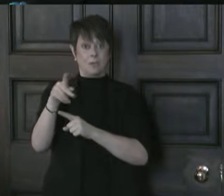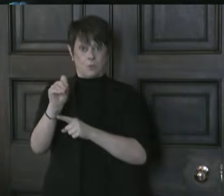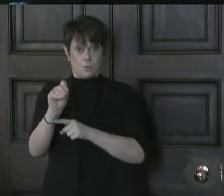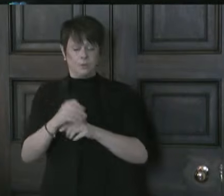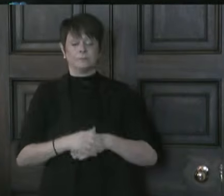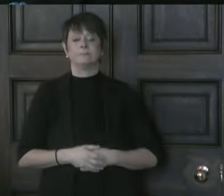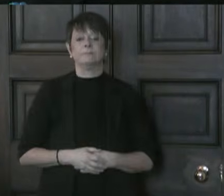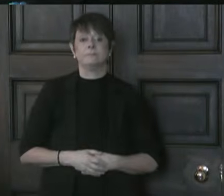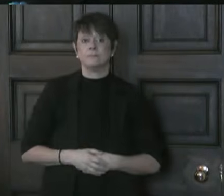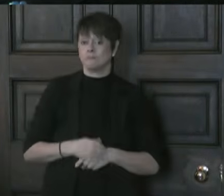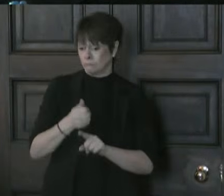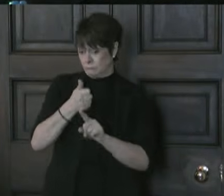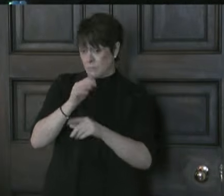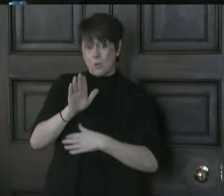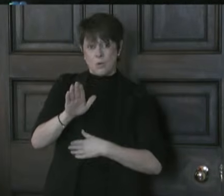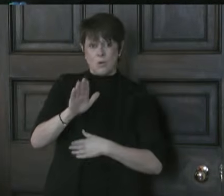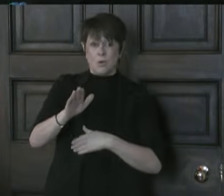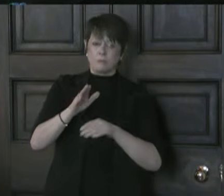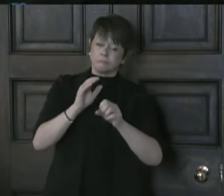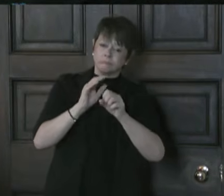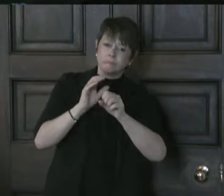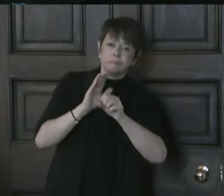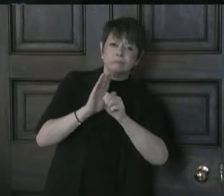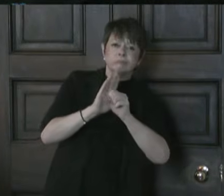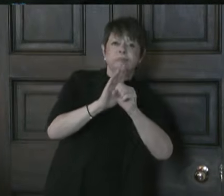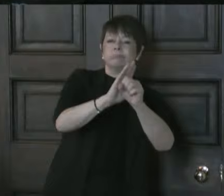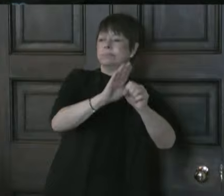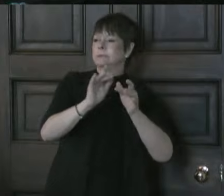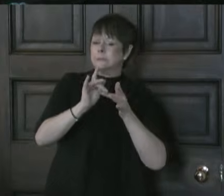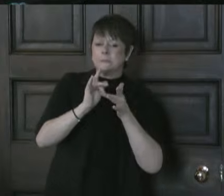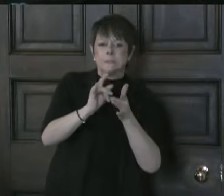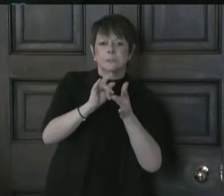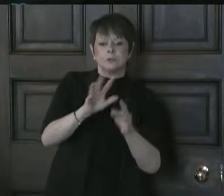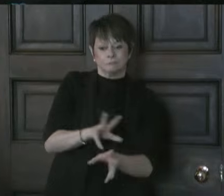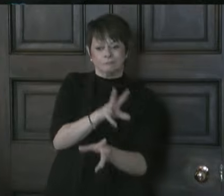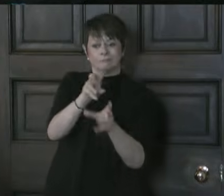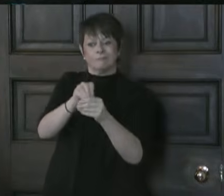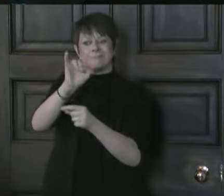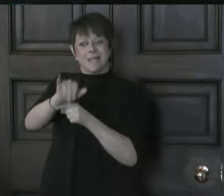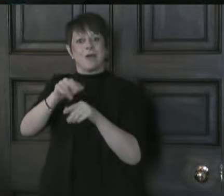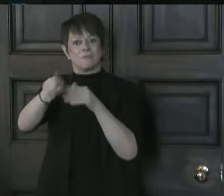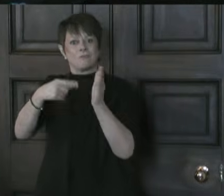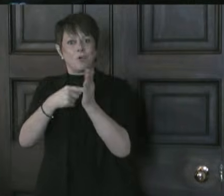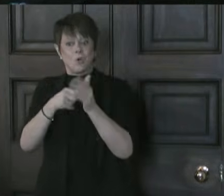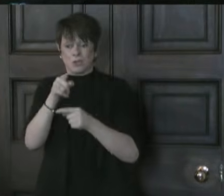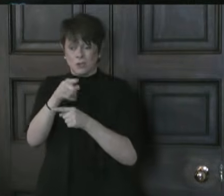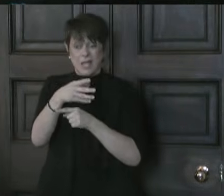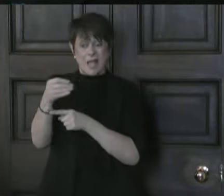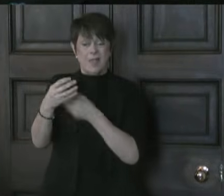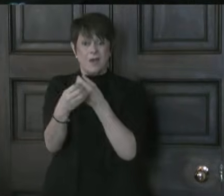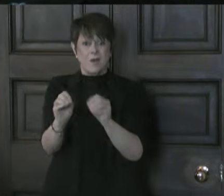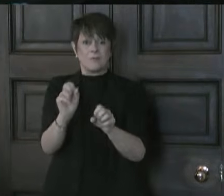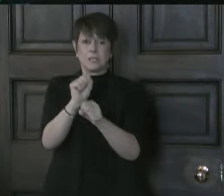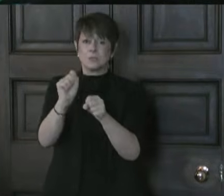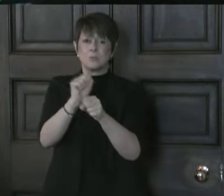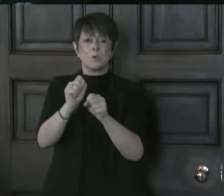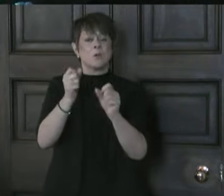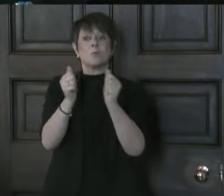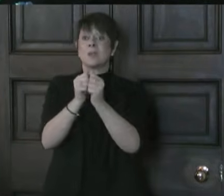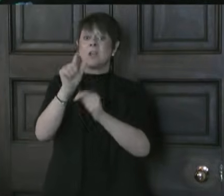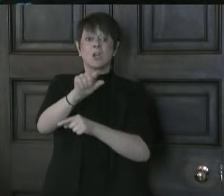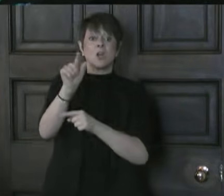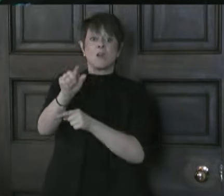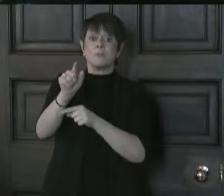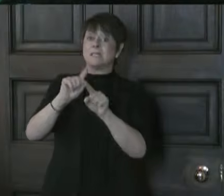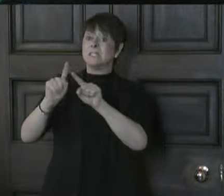her leadership and advocacy work into this role as she and her office worked across government departments